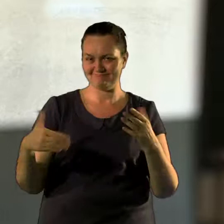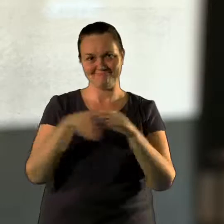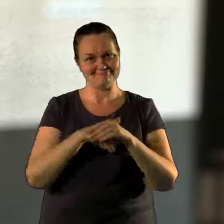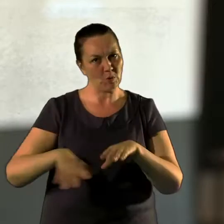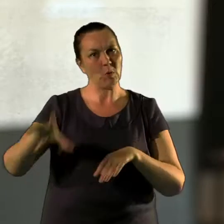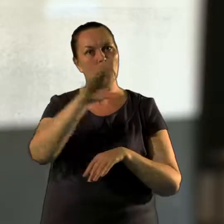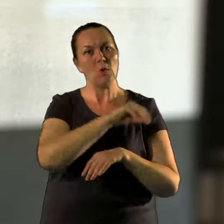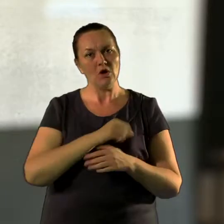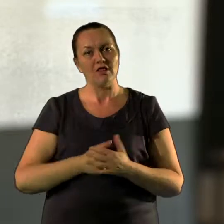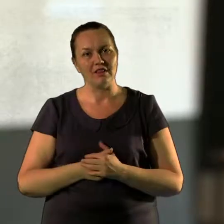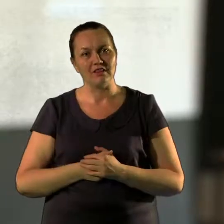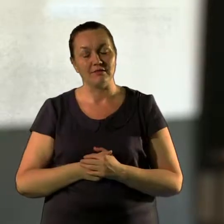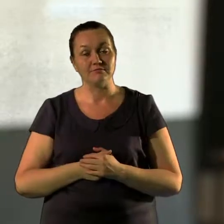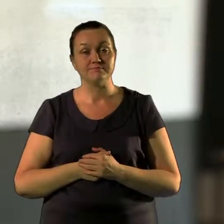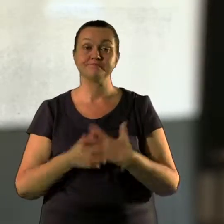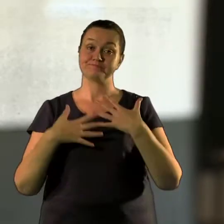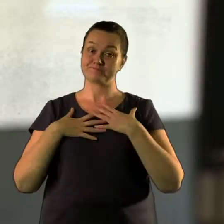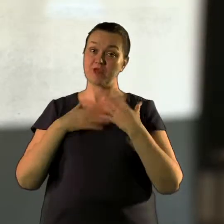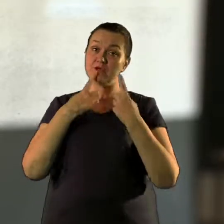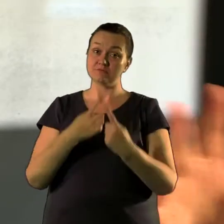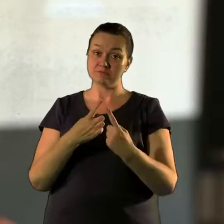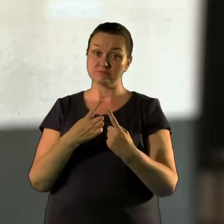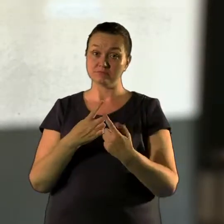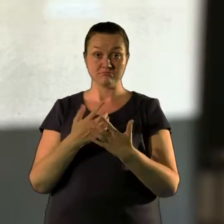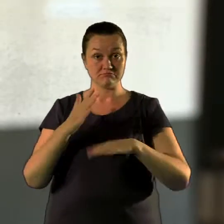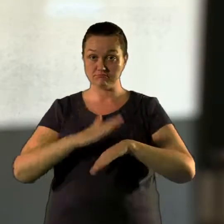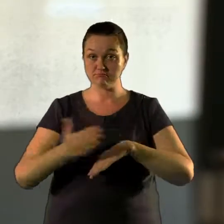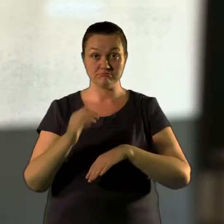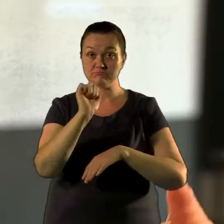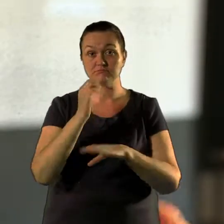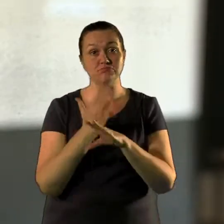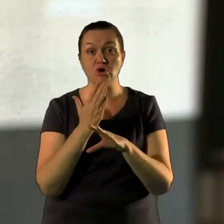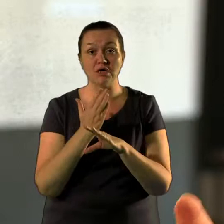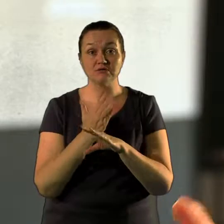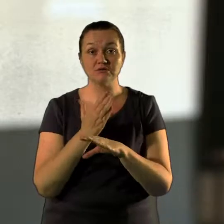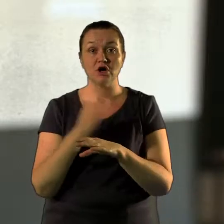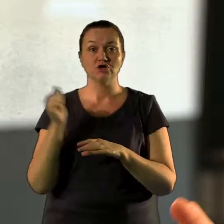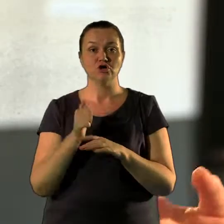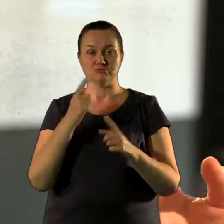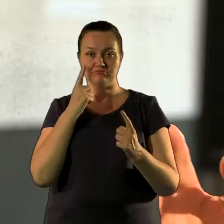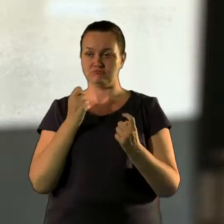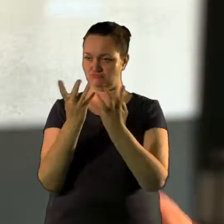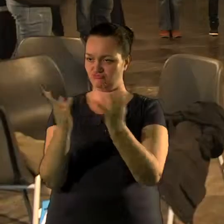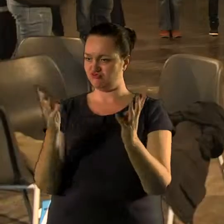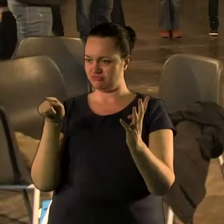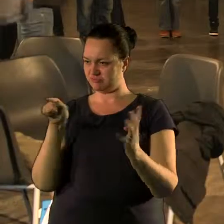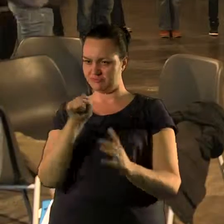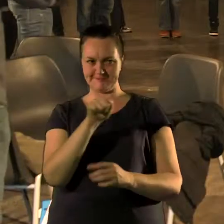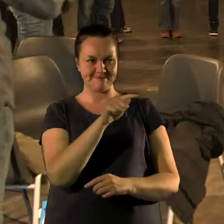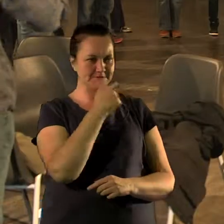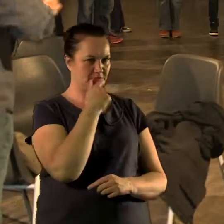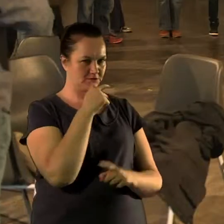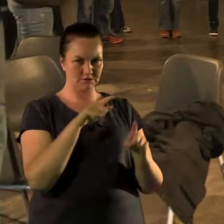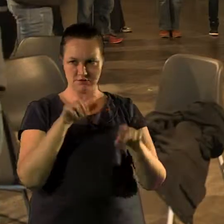look at wherever you're a practitioner, look at your group of people that you're working with and say, does it